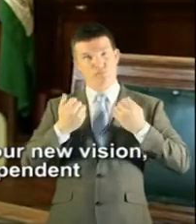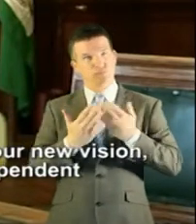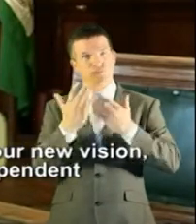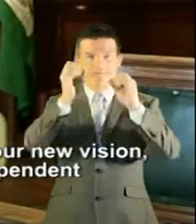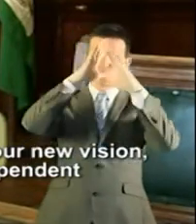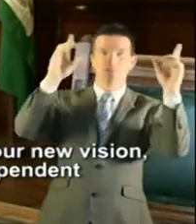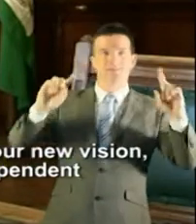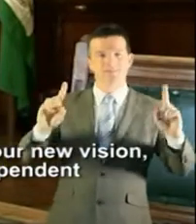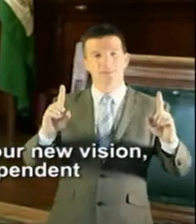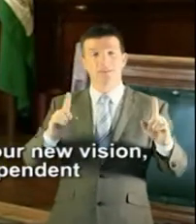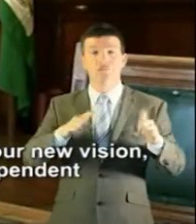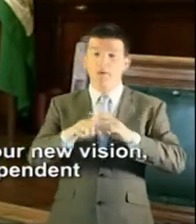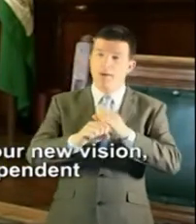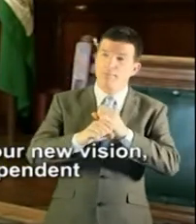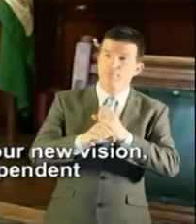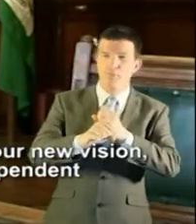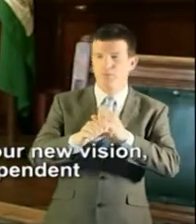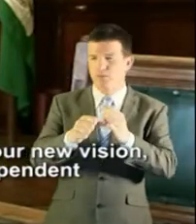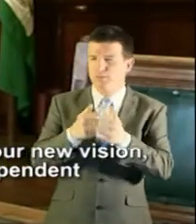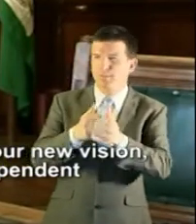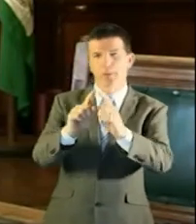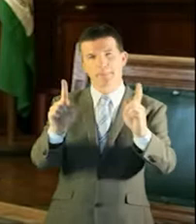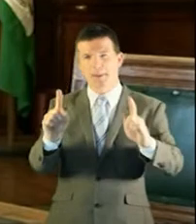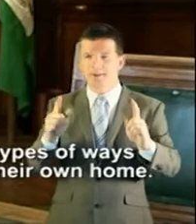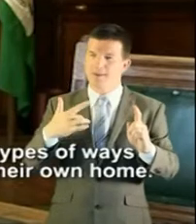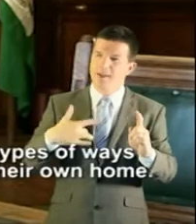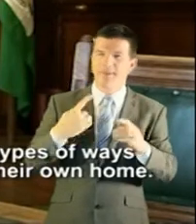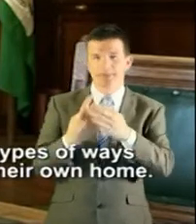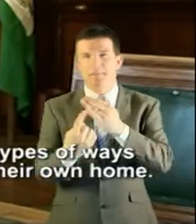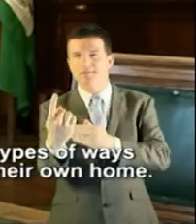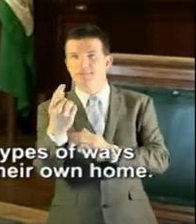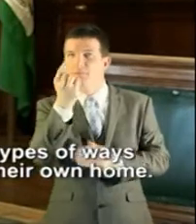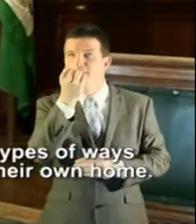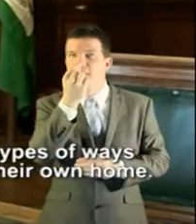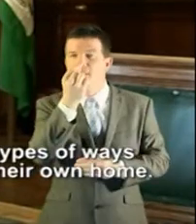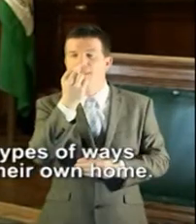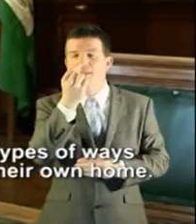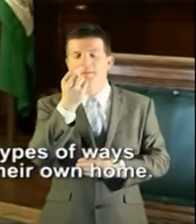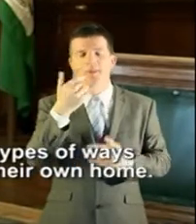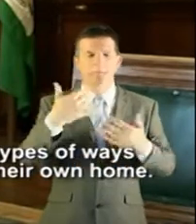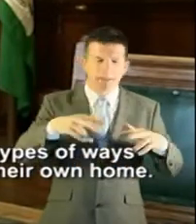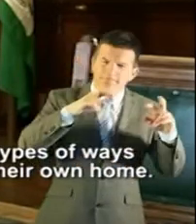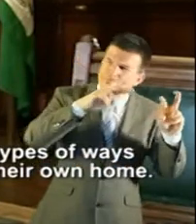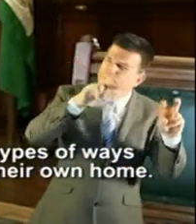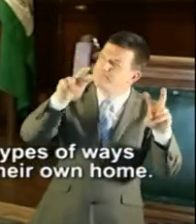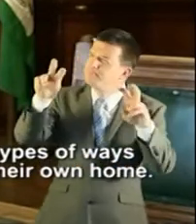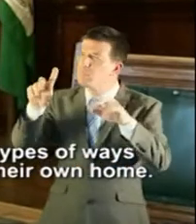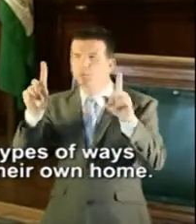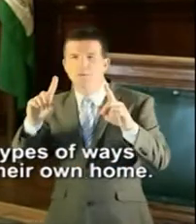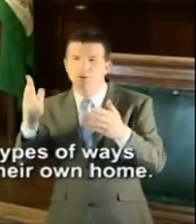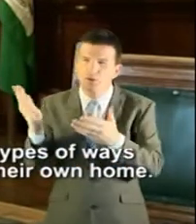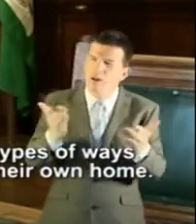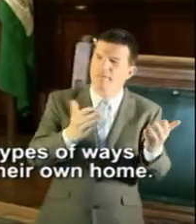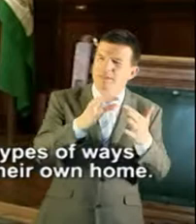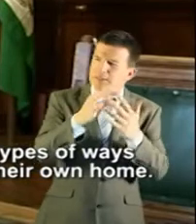and support people to be as independent as they possibly could. And we looked into different types of services, different types of ways